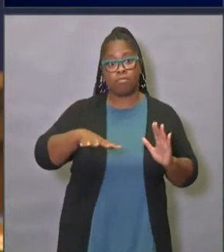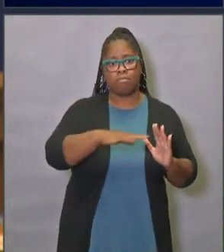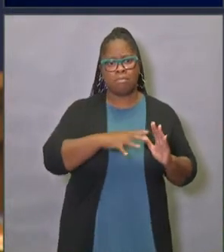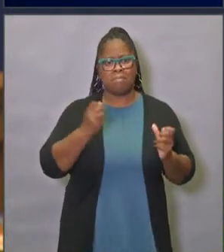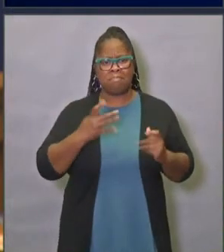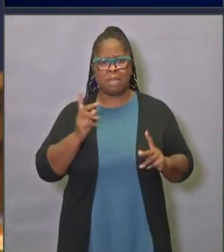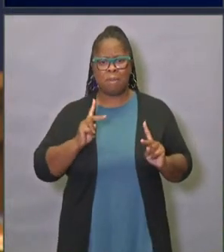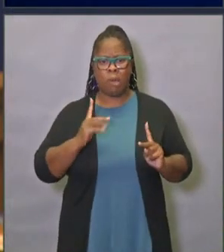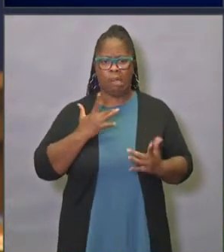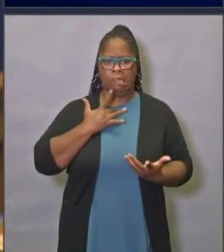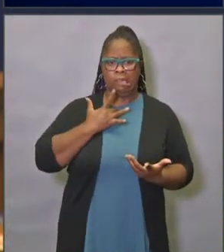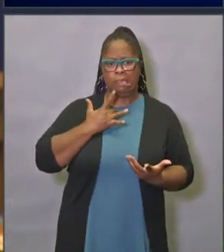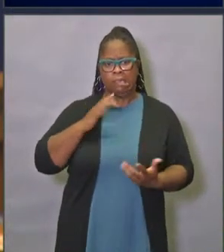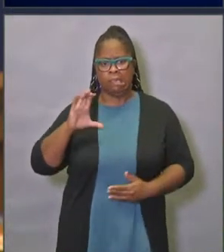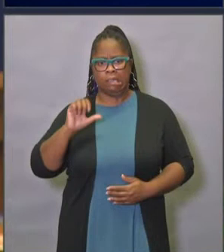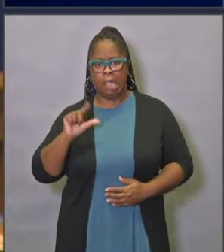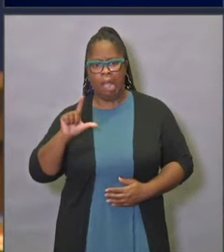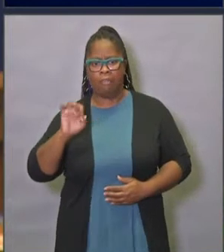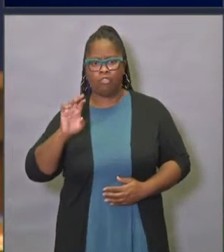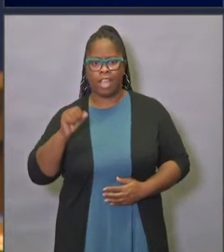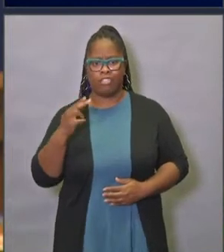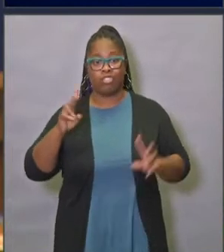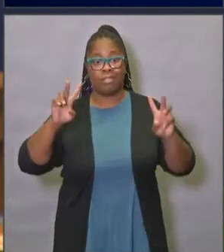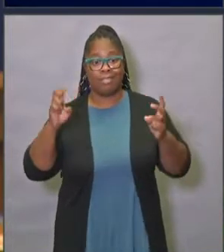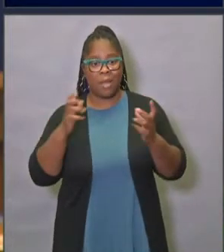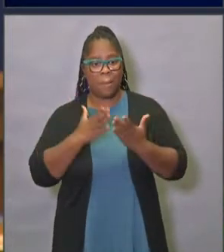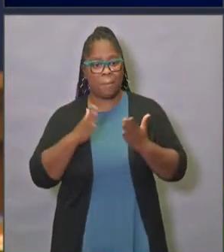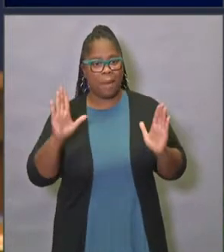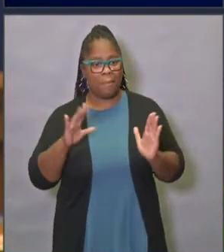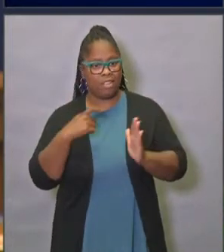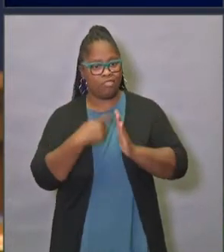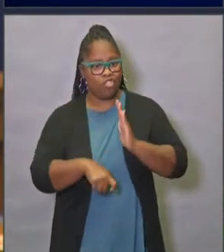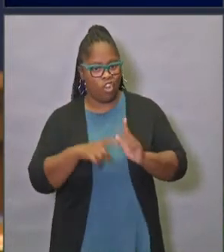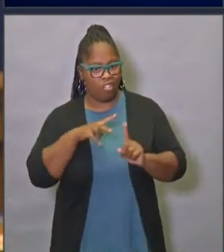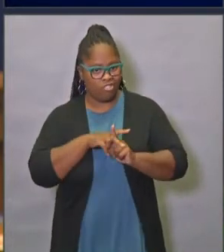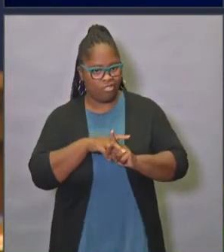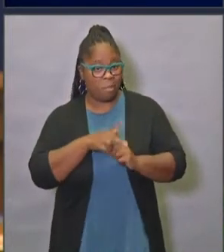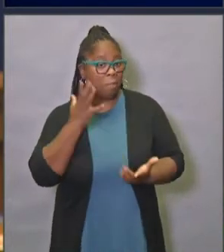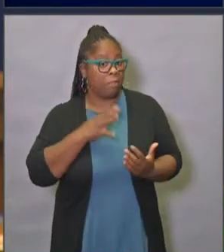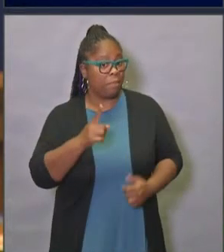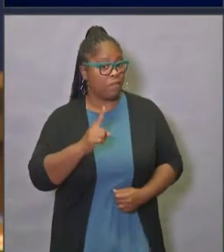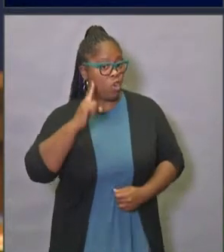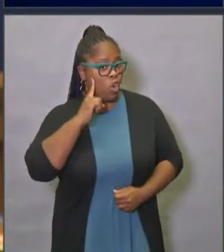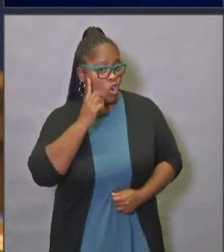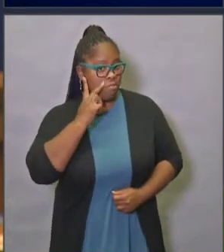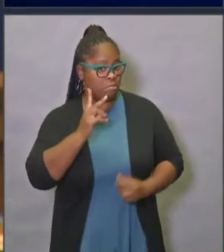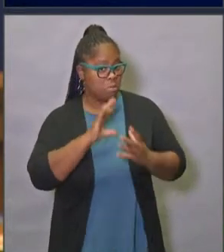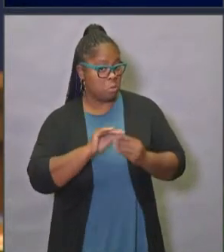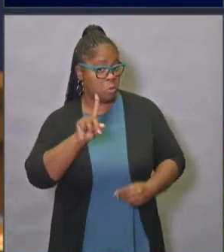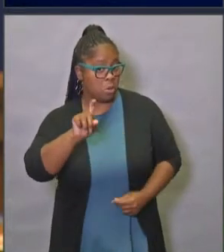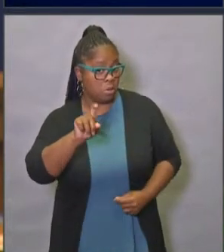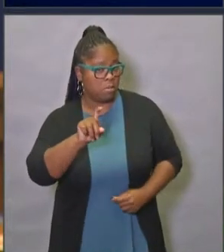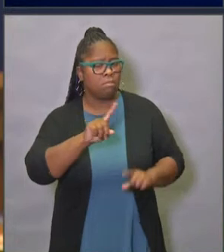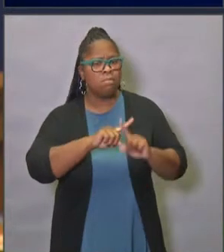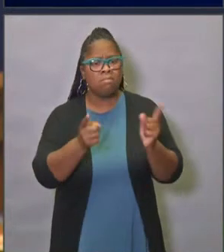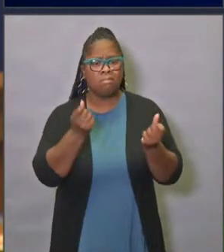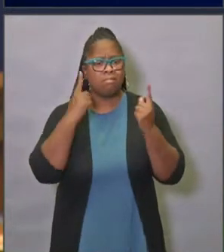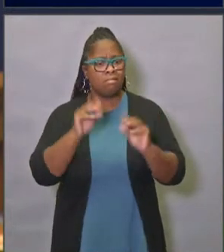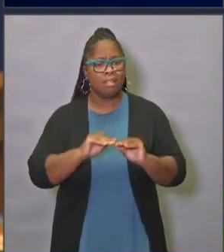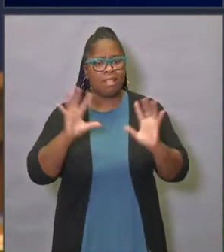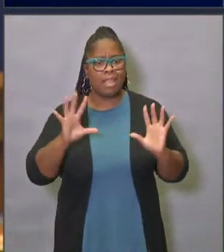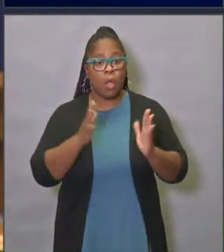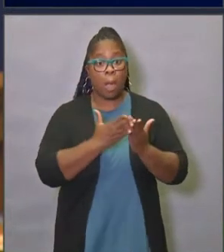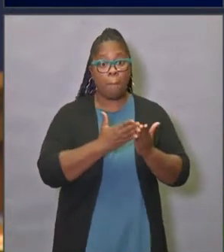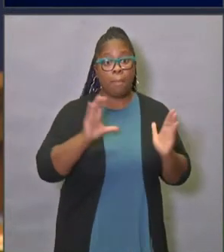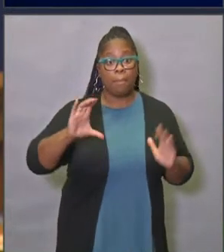about CalFresh and the public charge, as you may have seen or heard stories about this. But let me be clear, public charge does